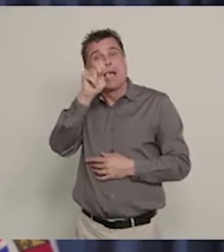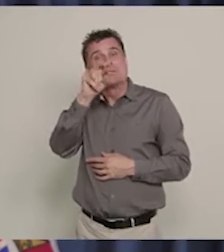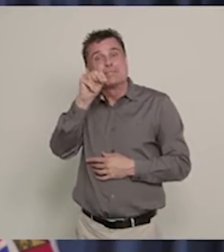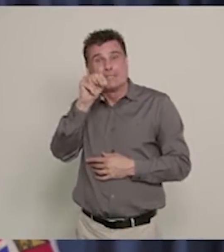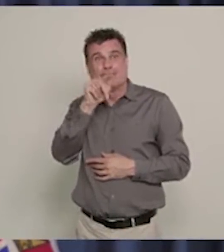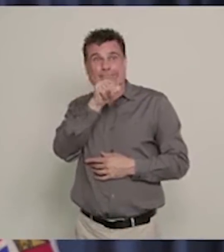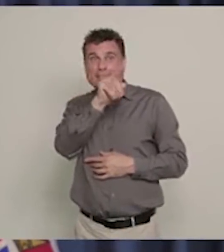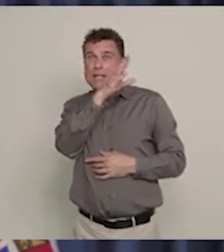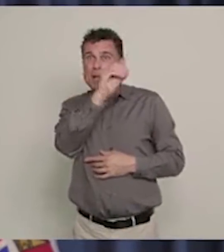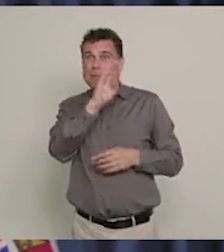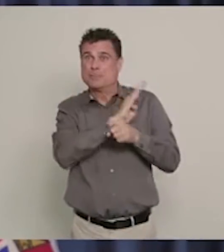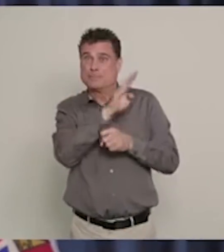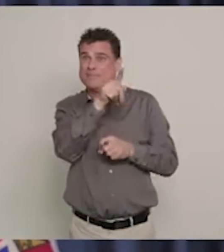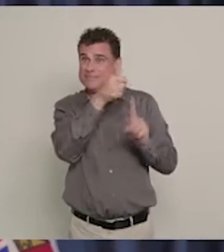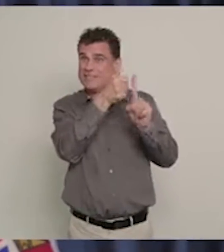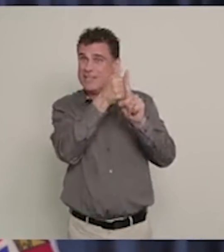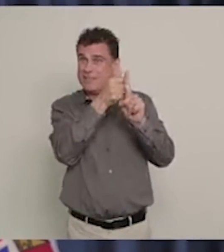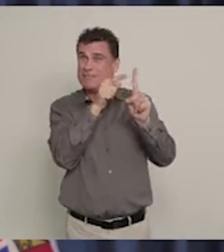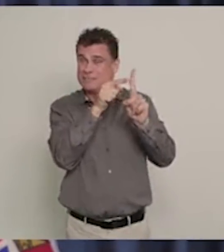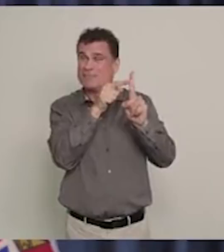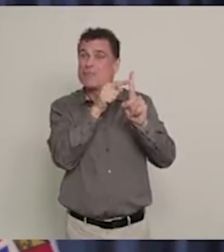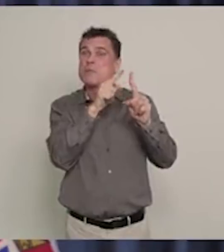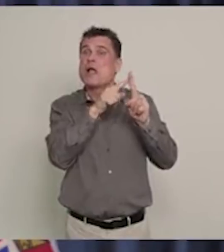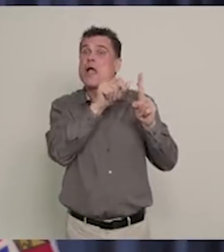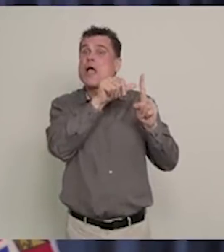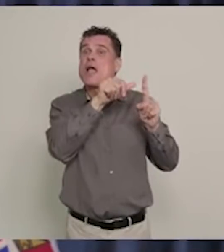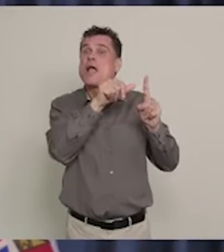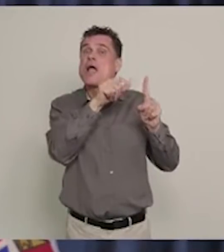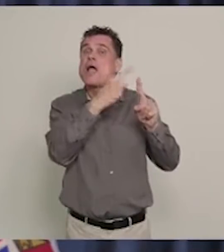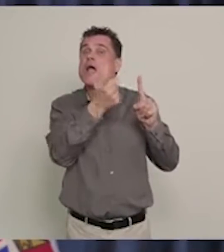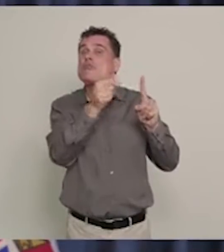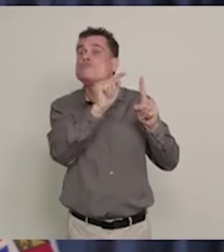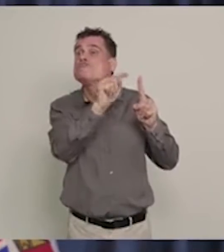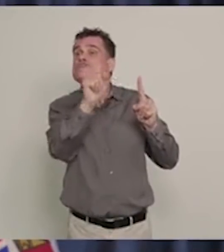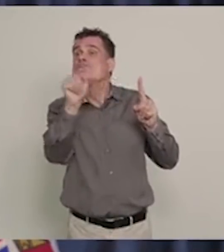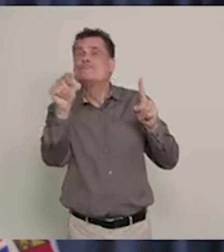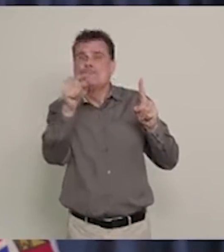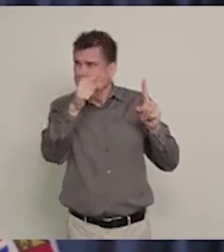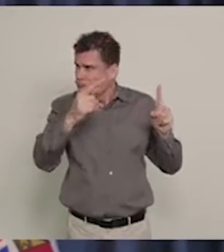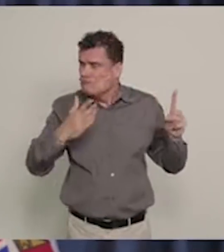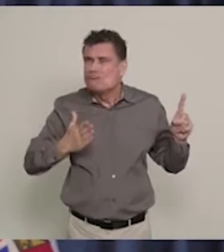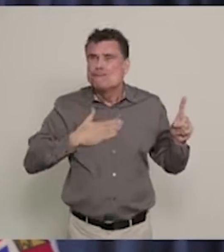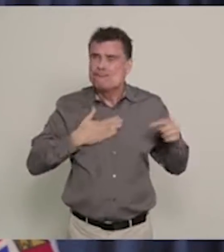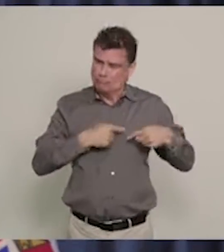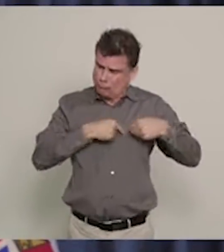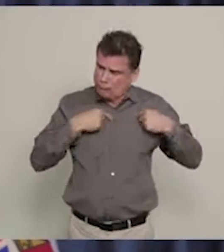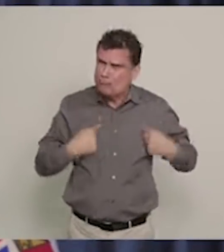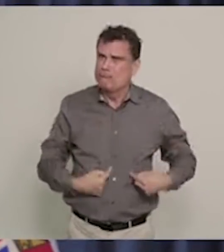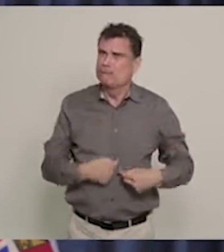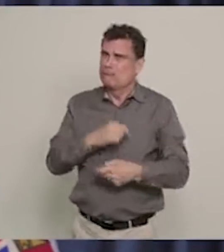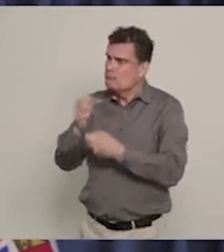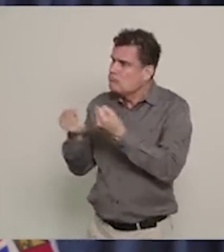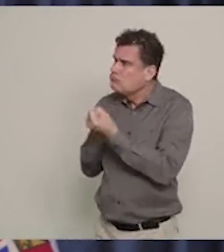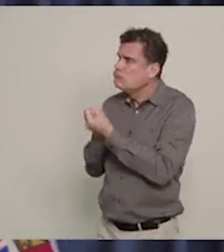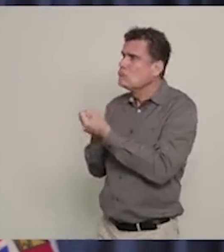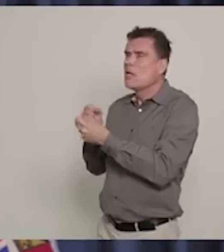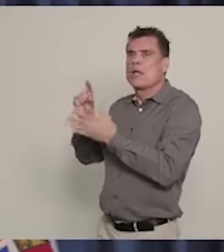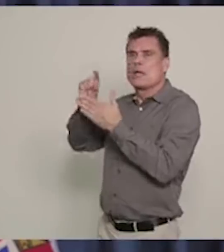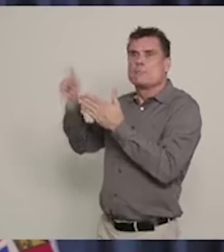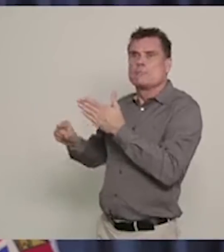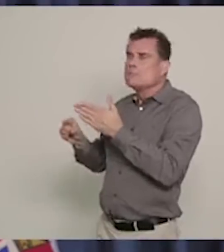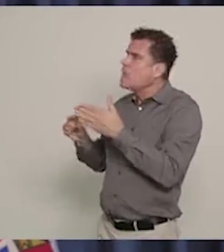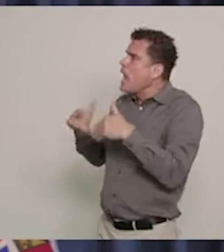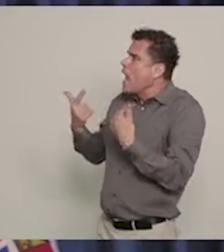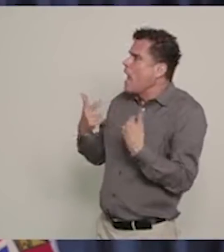suggestions, offering proposals, taking advice from government about how we can get through this. And that is absolutely critical.